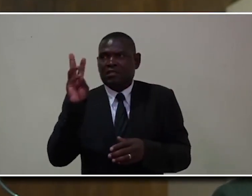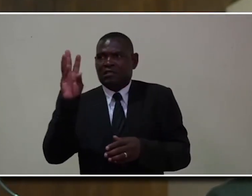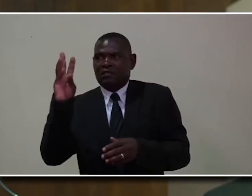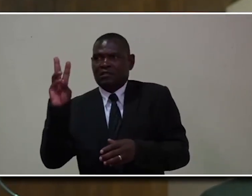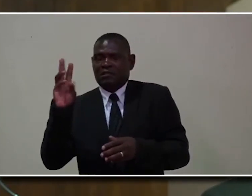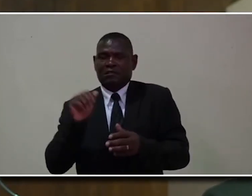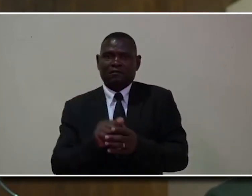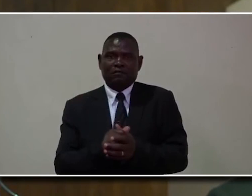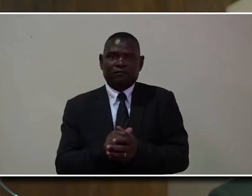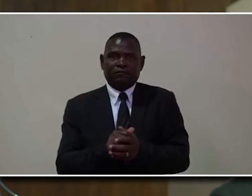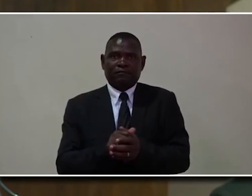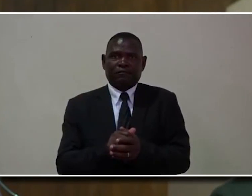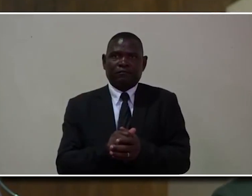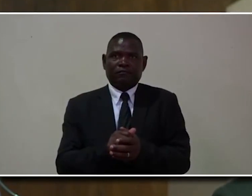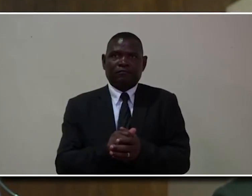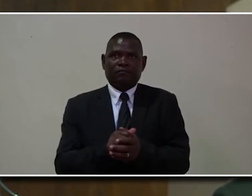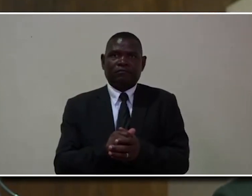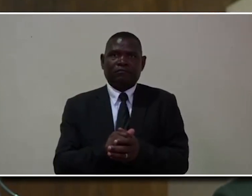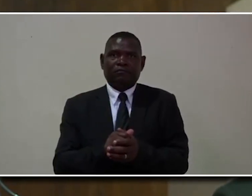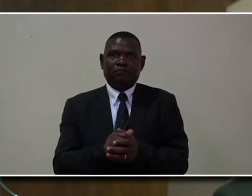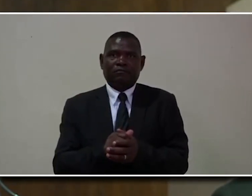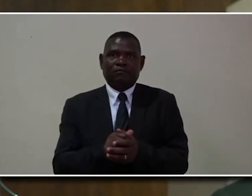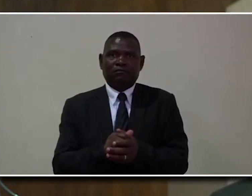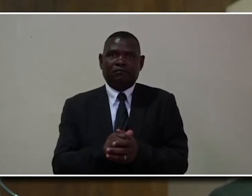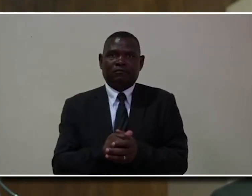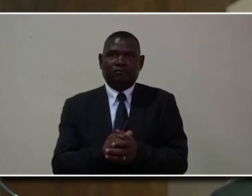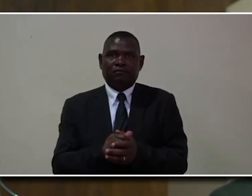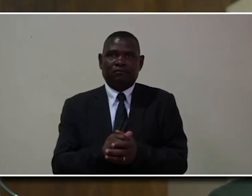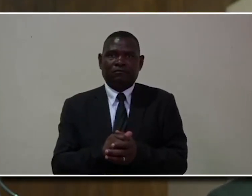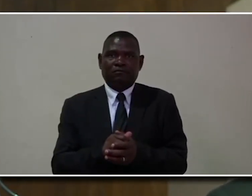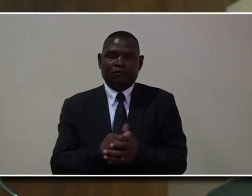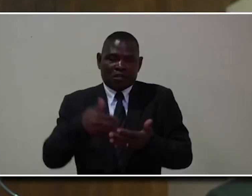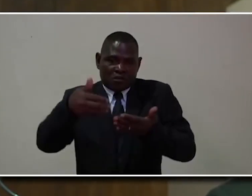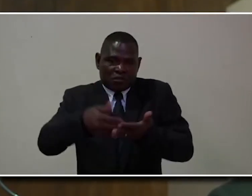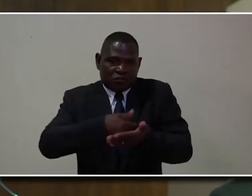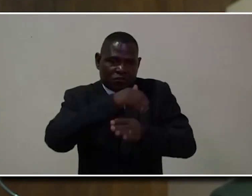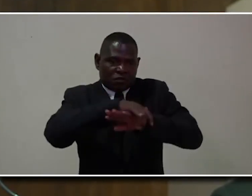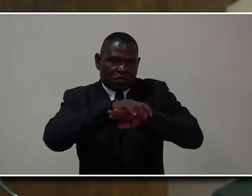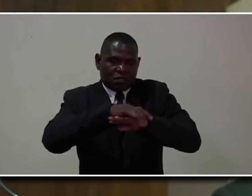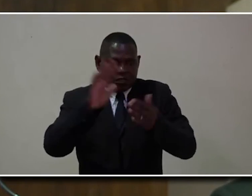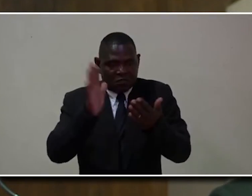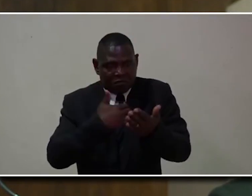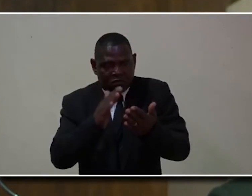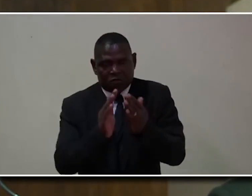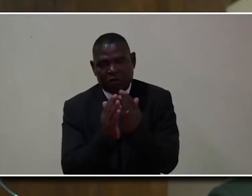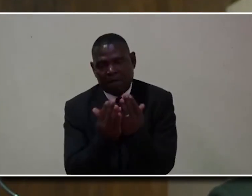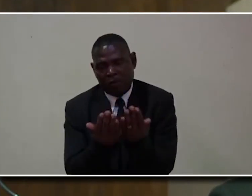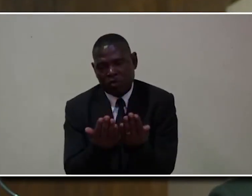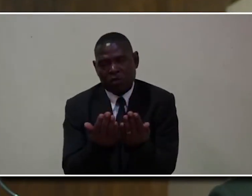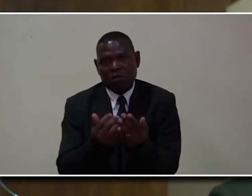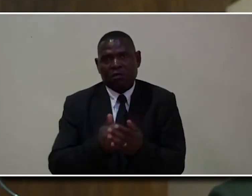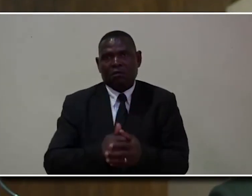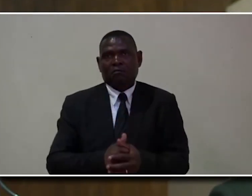366. 336. Nyimbo 336. In the New English Hymnal. Mukabuku